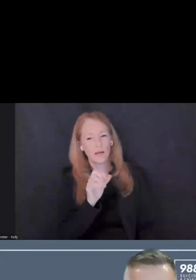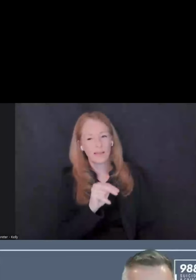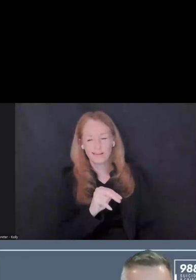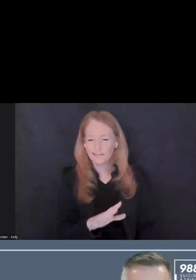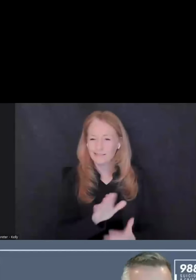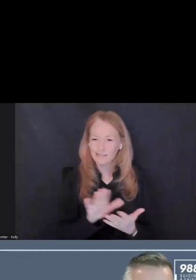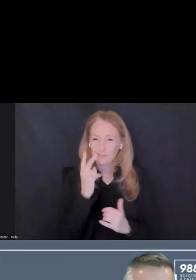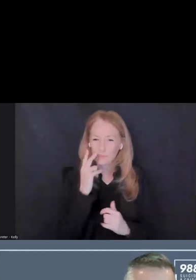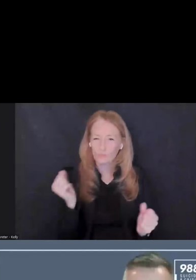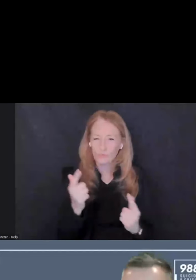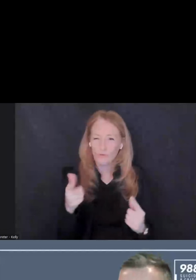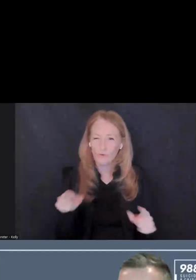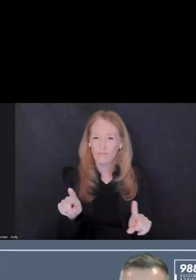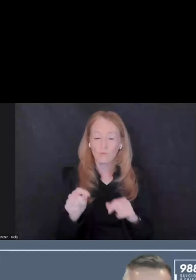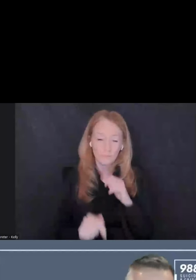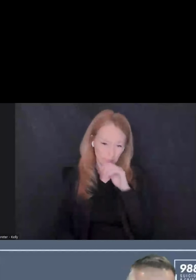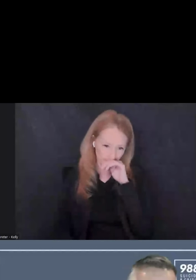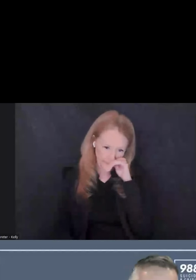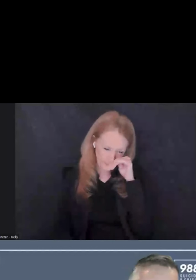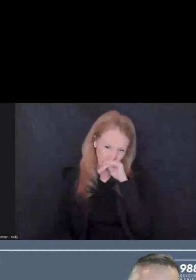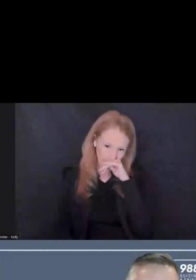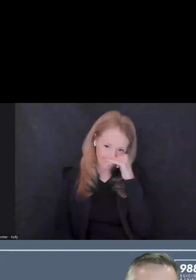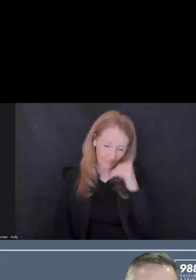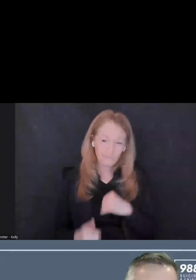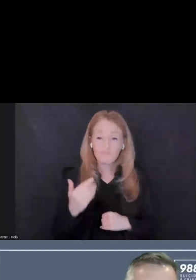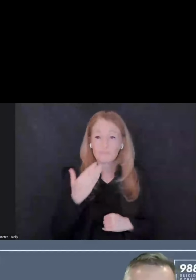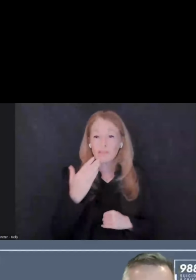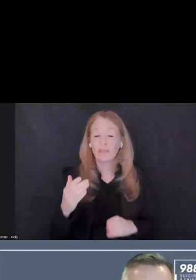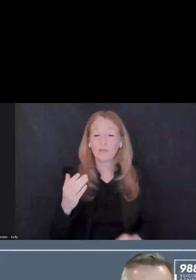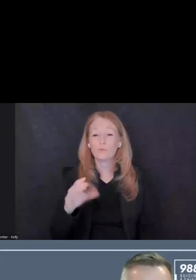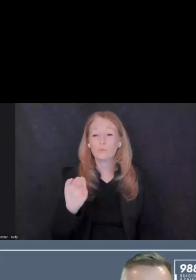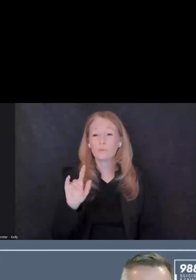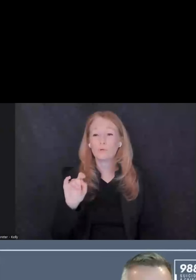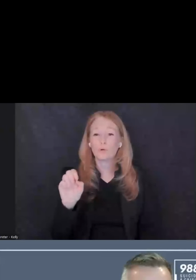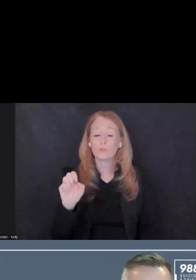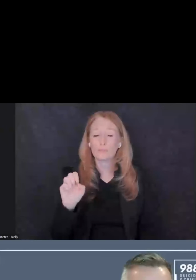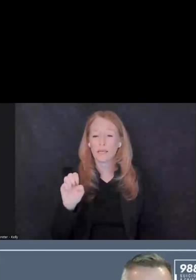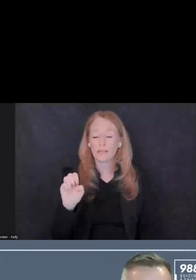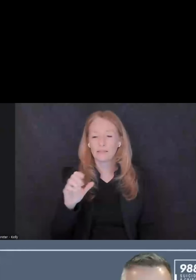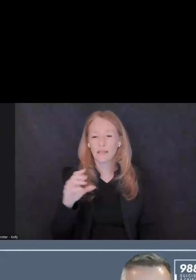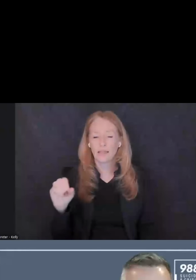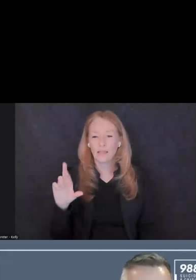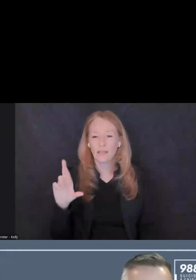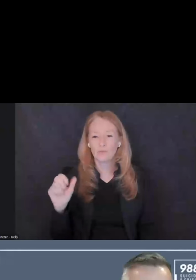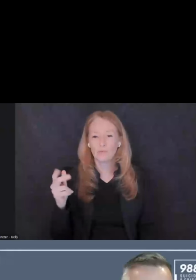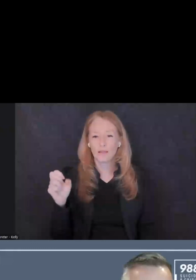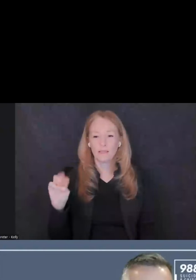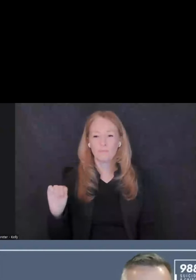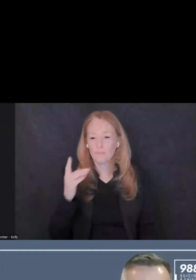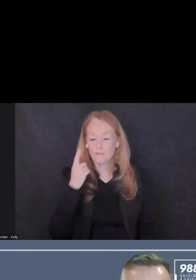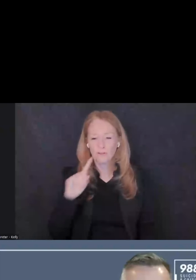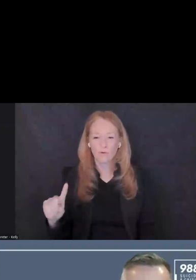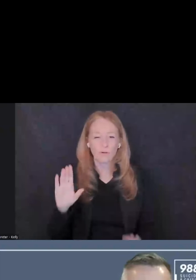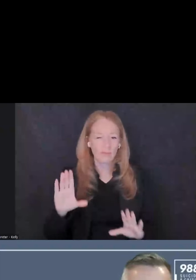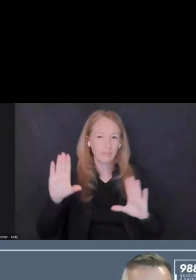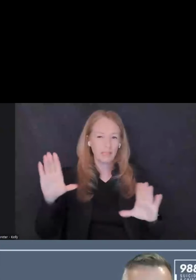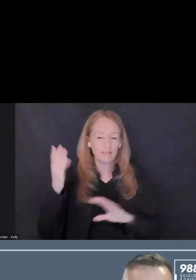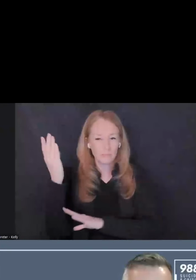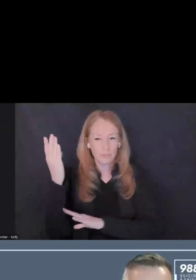everybody. And thank you to Cosette and Raheem for the excellent presentation today. Really